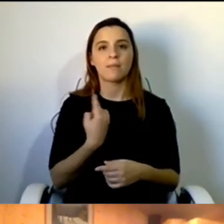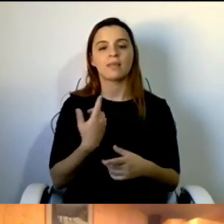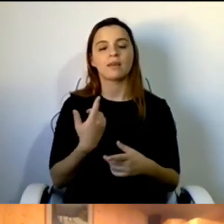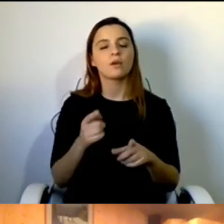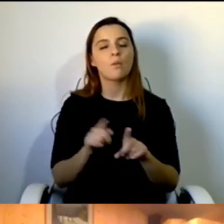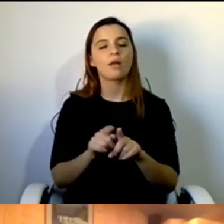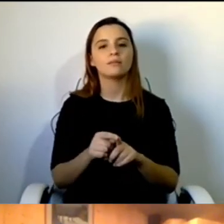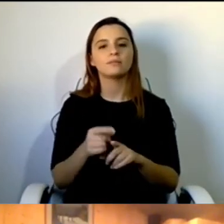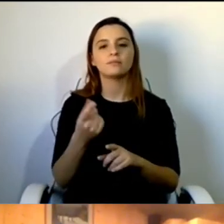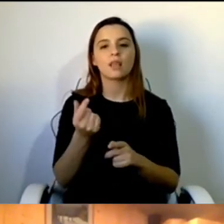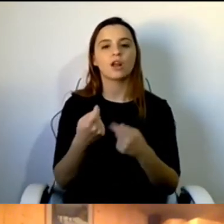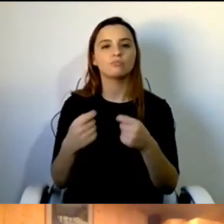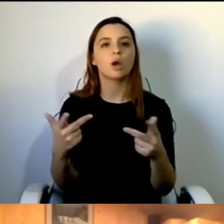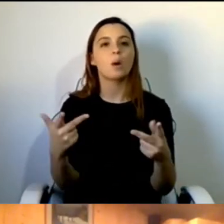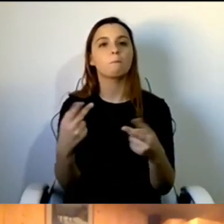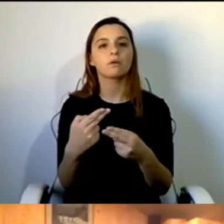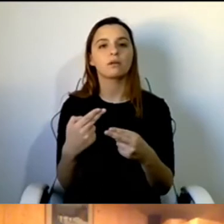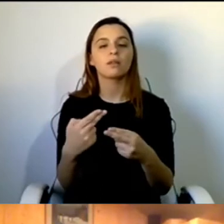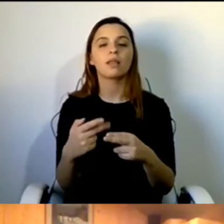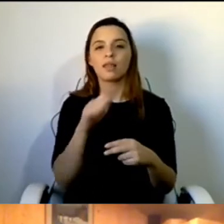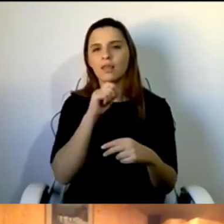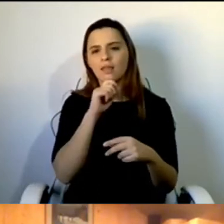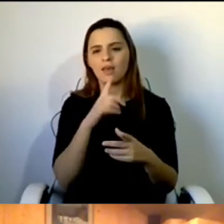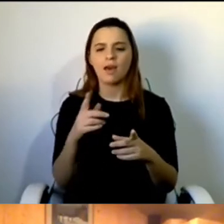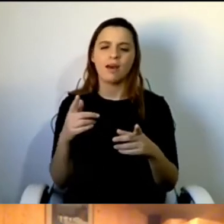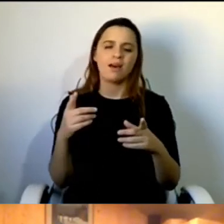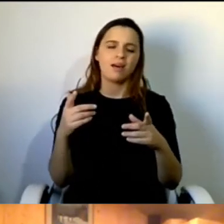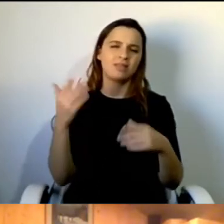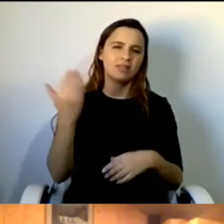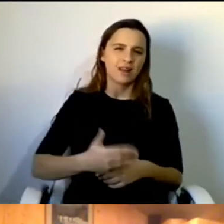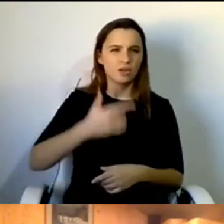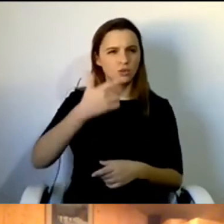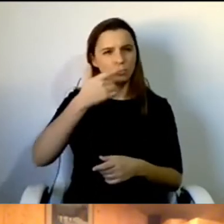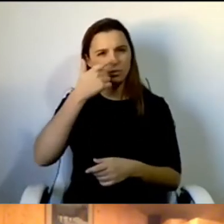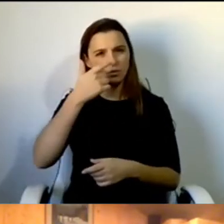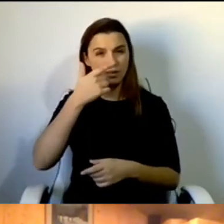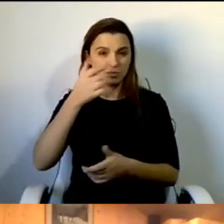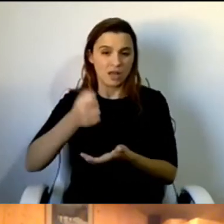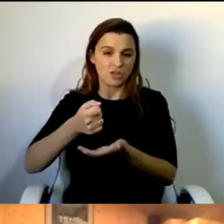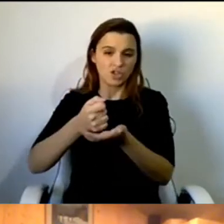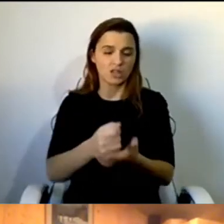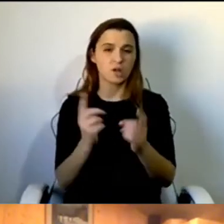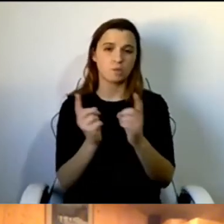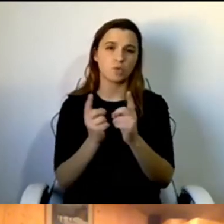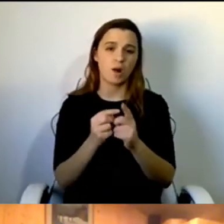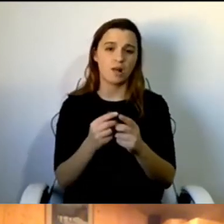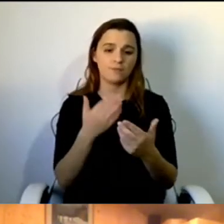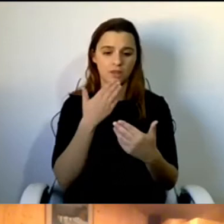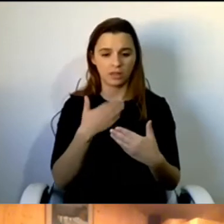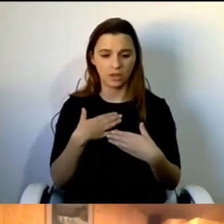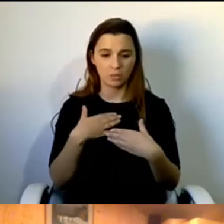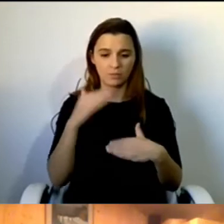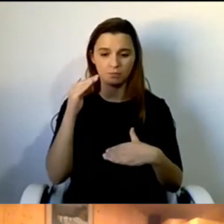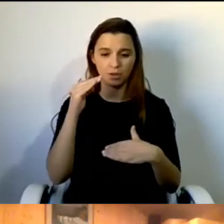personal assistance. Mm-hmm. So what my needs that were considered basic needs of 22 hours have become now, they consider the same needs